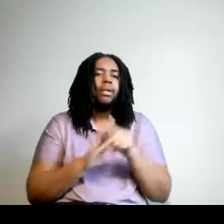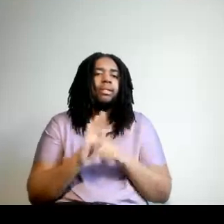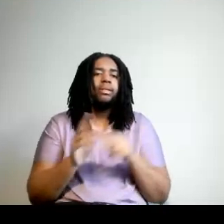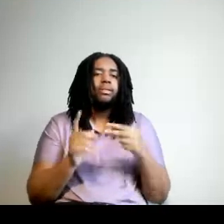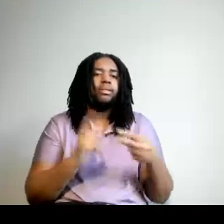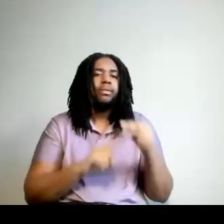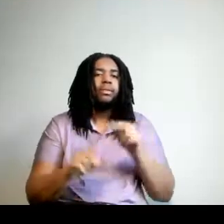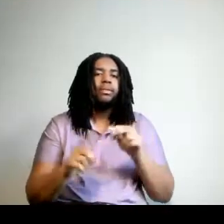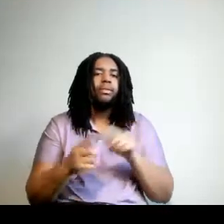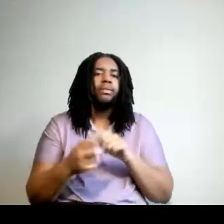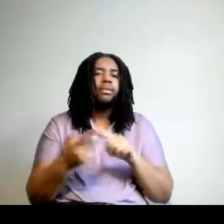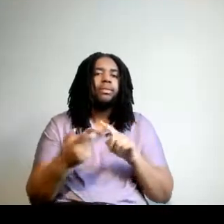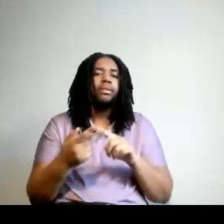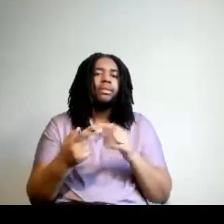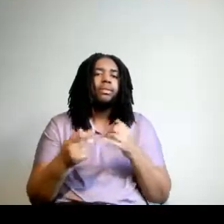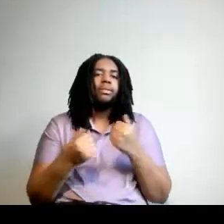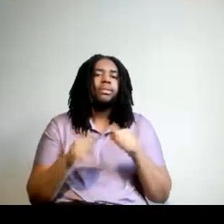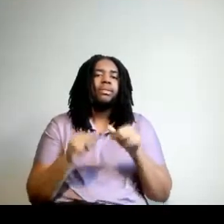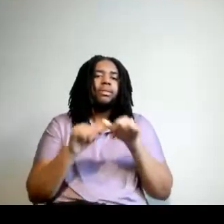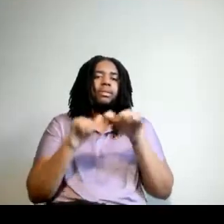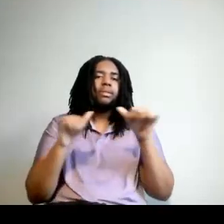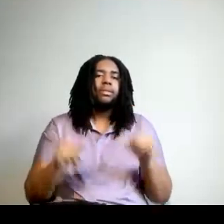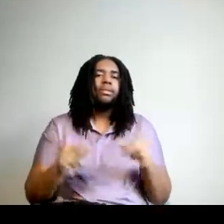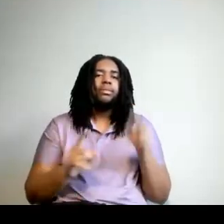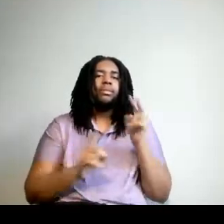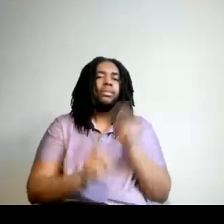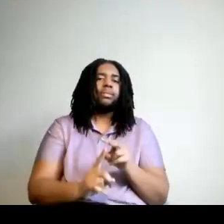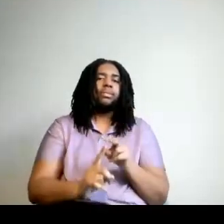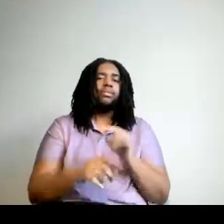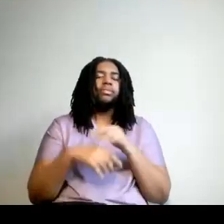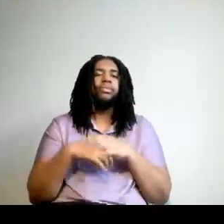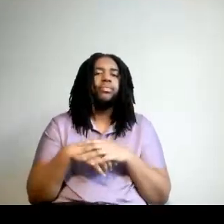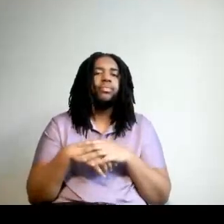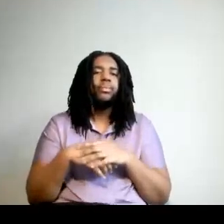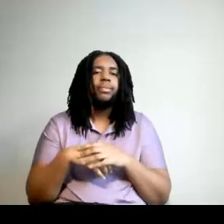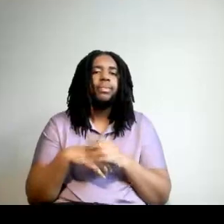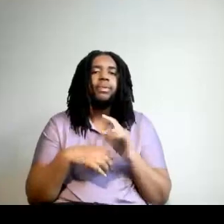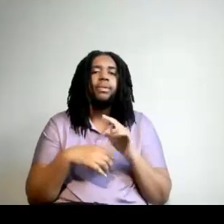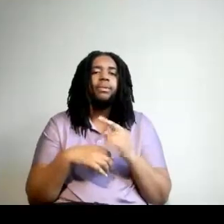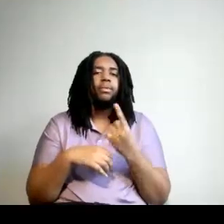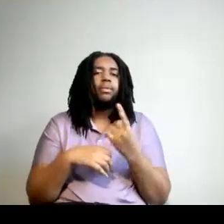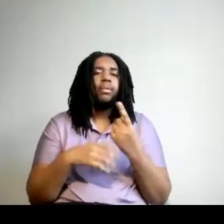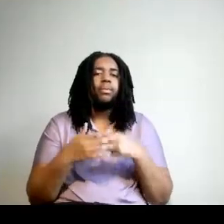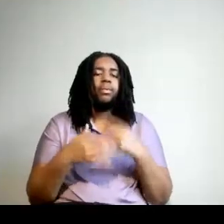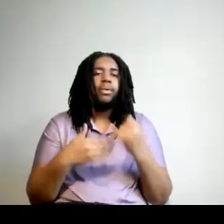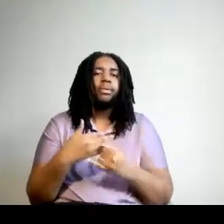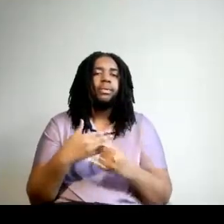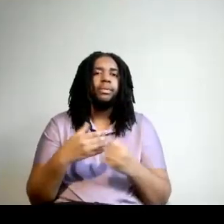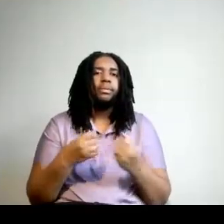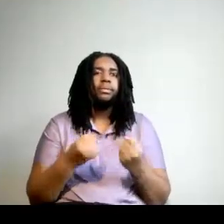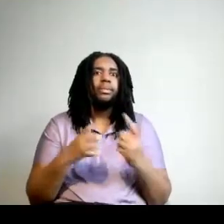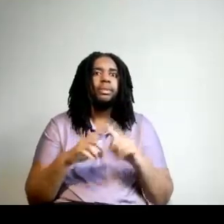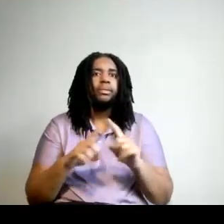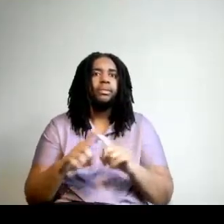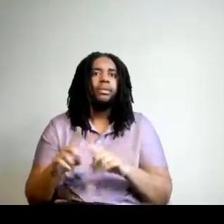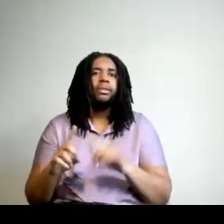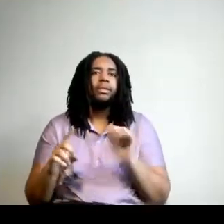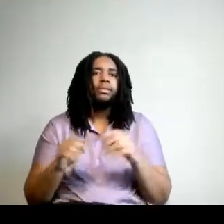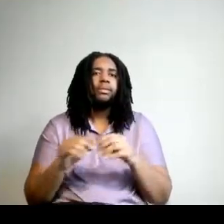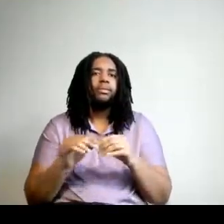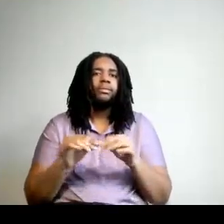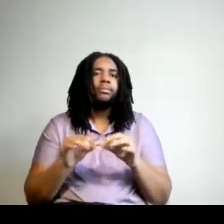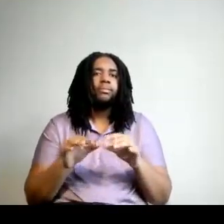a systems approach lens. This is just one project of many that actually spread